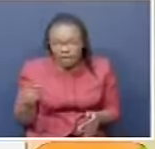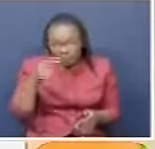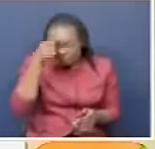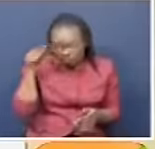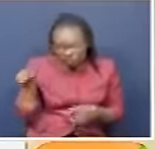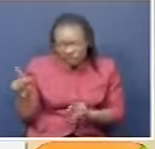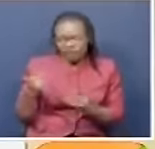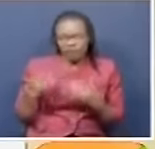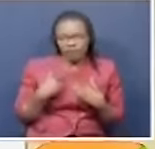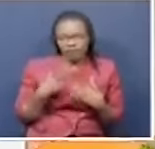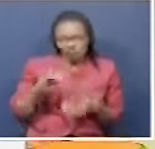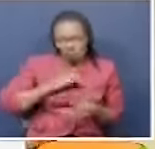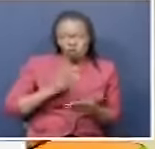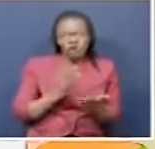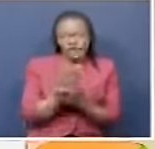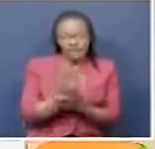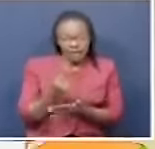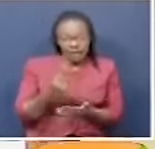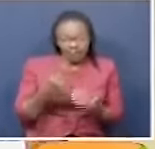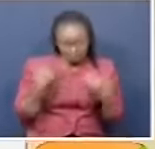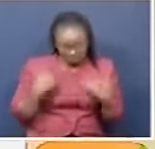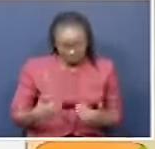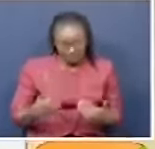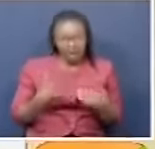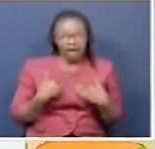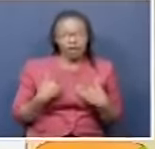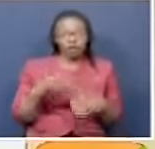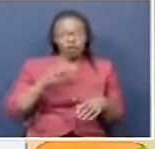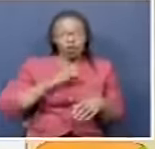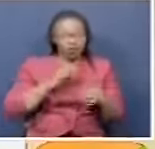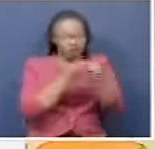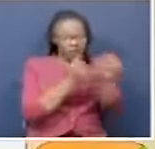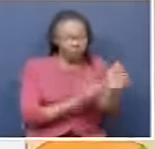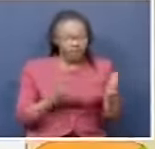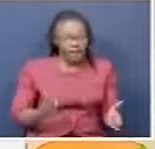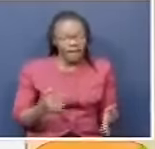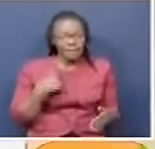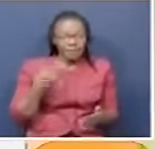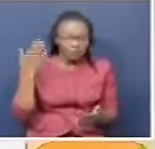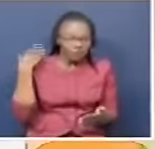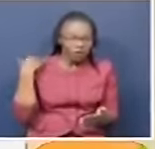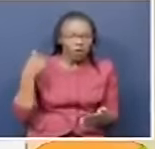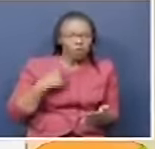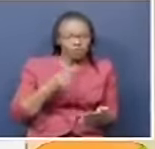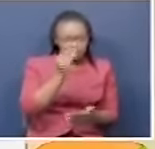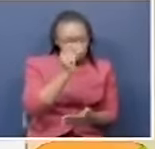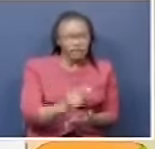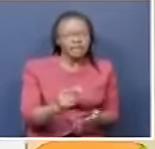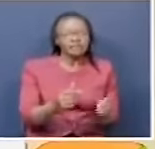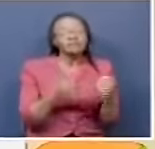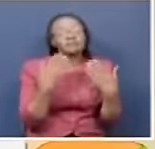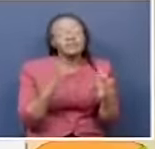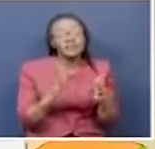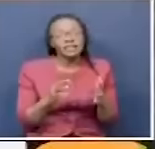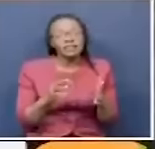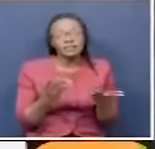He's coming in, he's saying, look, I have my clout, I've run before, I ran last, so I have presidential credentials. Okay. Pastor Moise, do you think